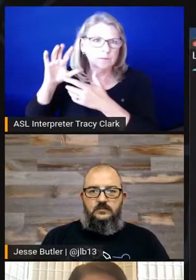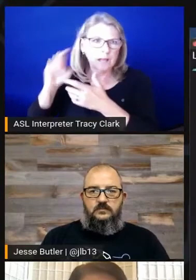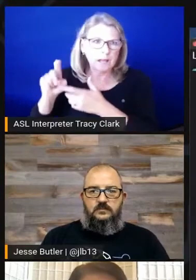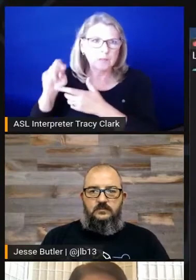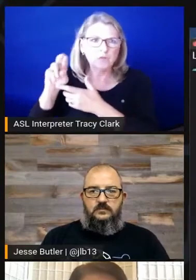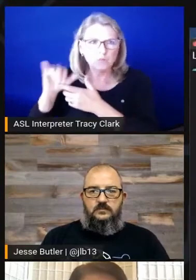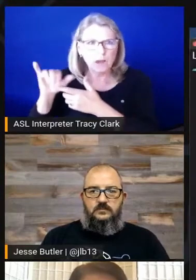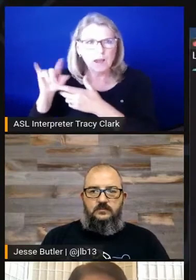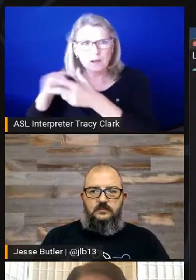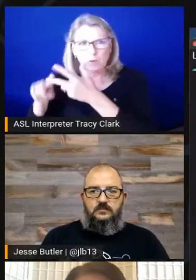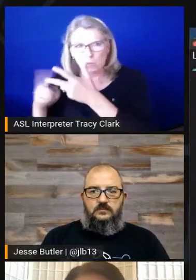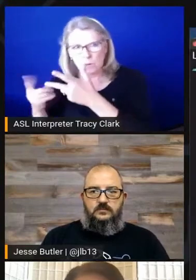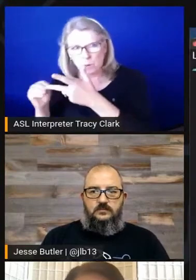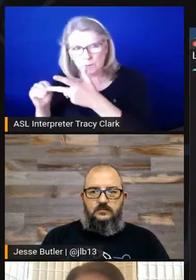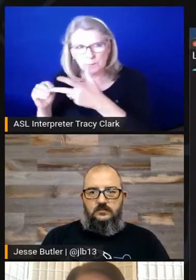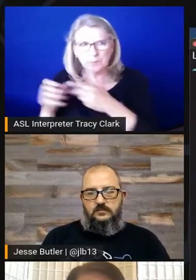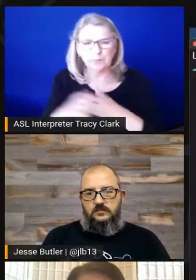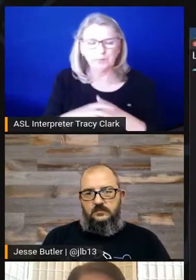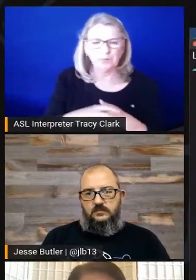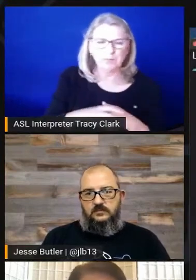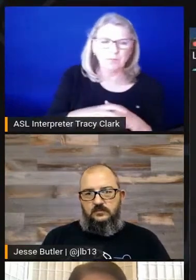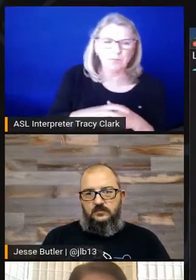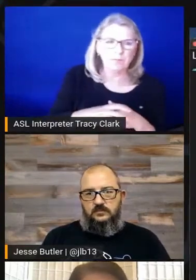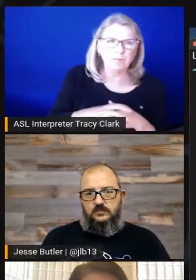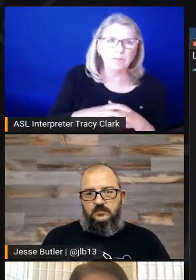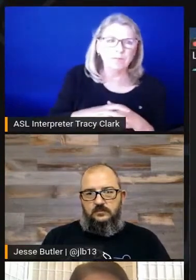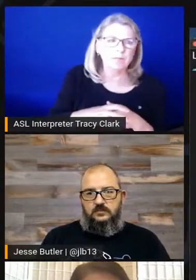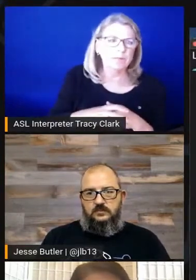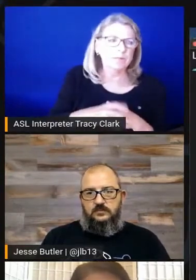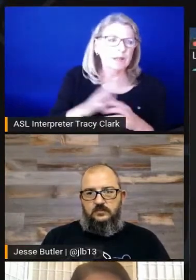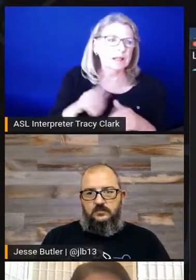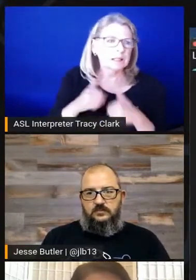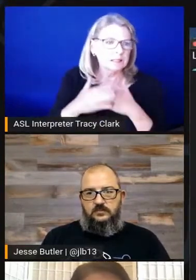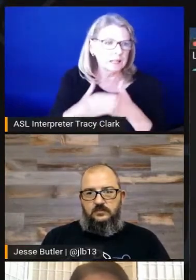you. So first, we're going to want to make sure